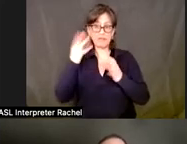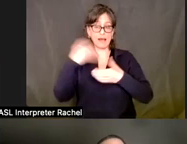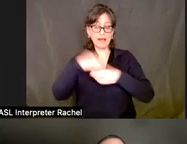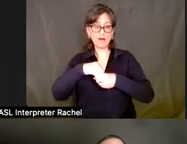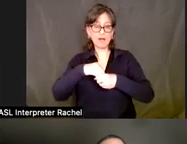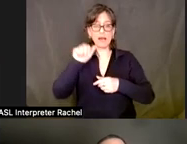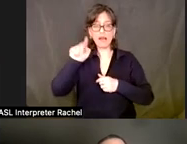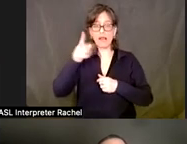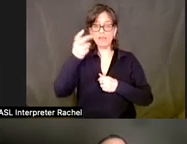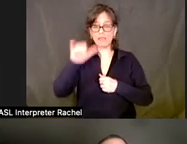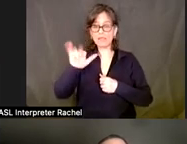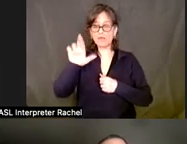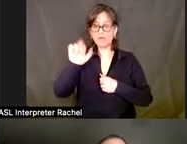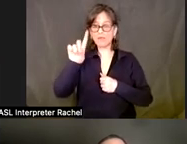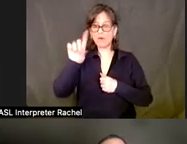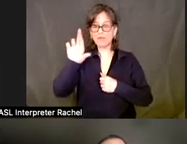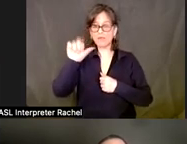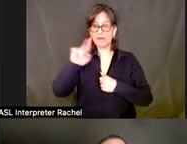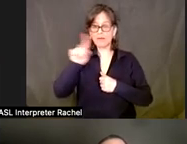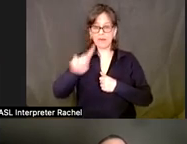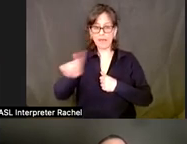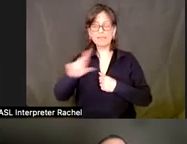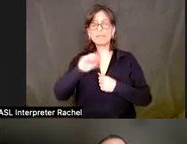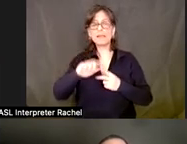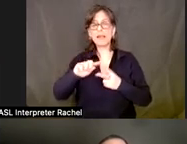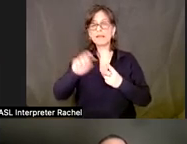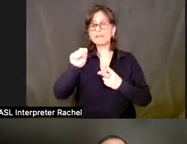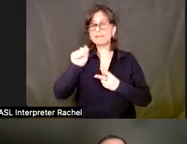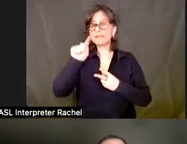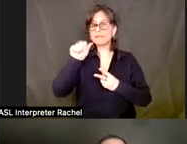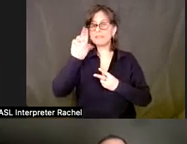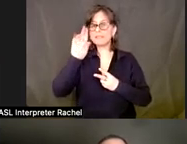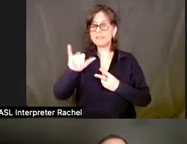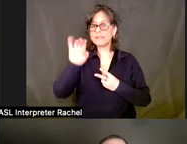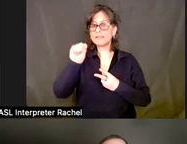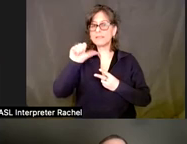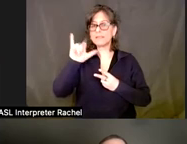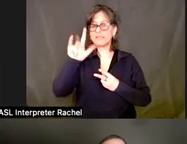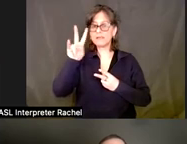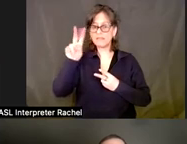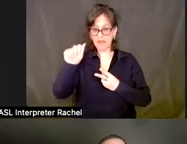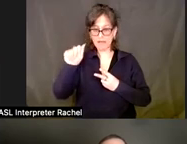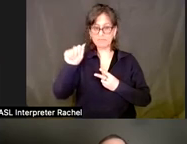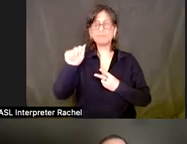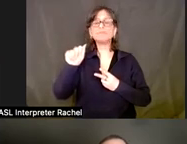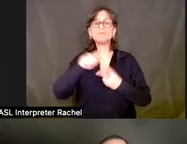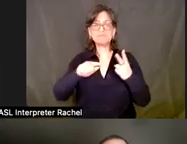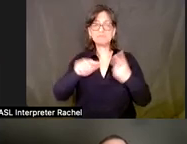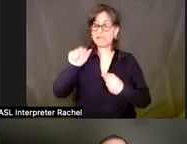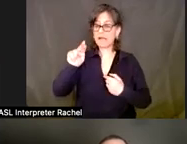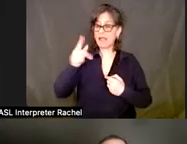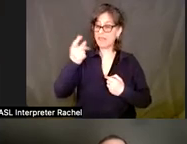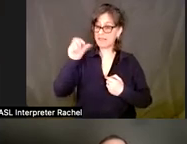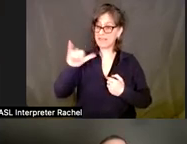Rodriguez from the Foodbank of Santa Barbara County, and Stacy Silver from Santa Barbara County Office of Emergency Management. Anthony, you're with us today.